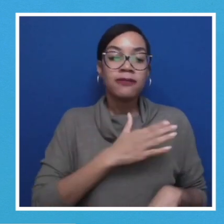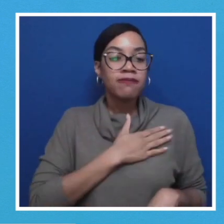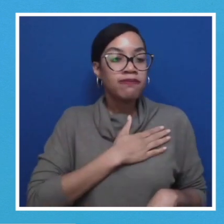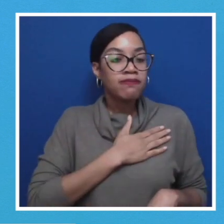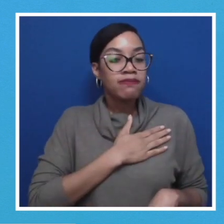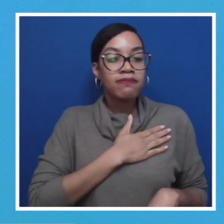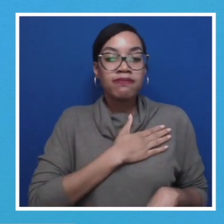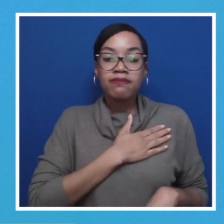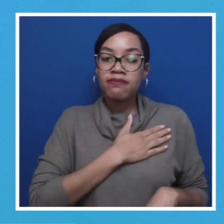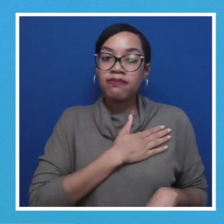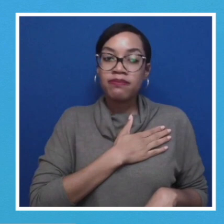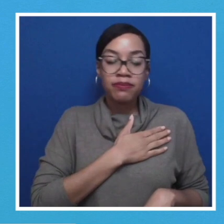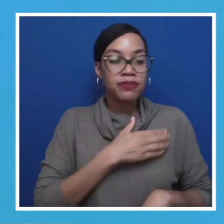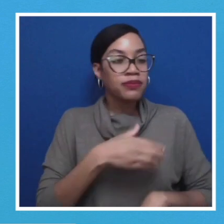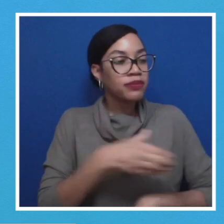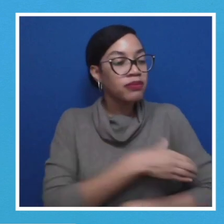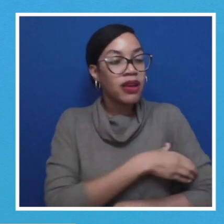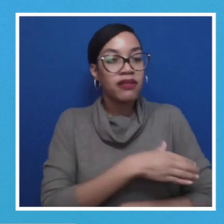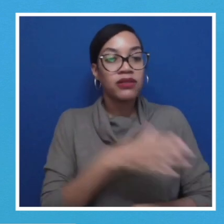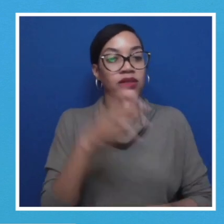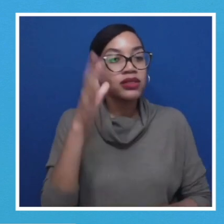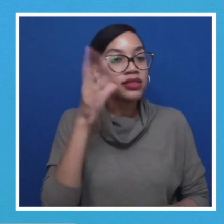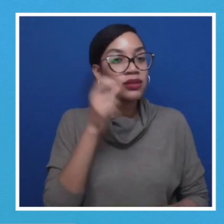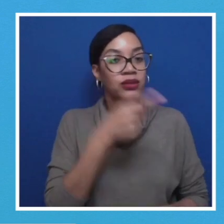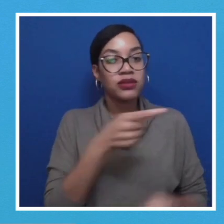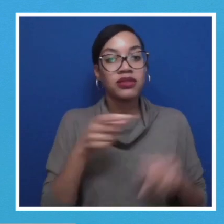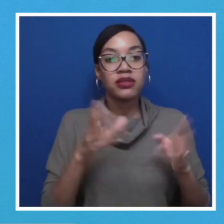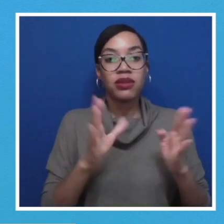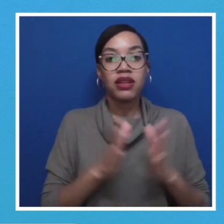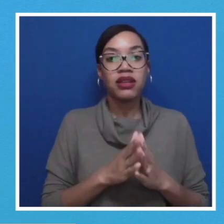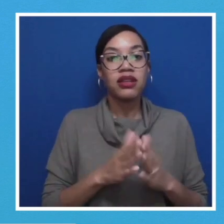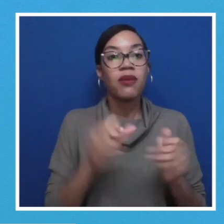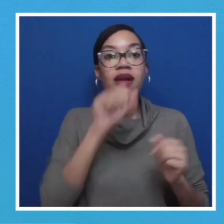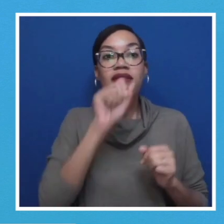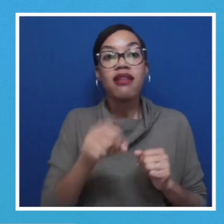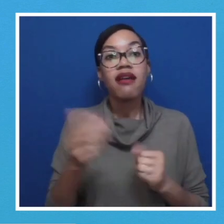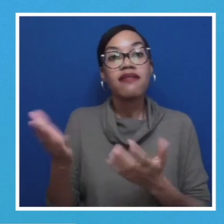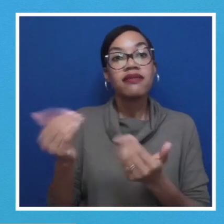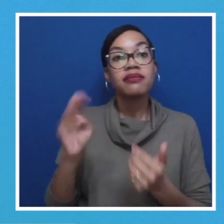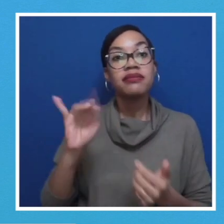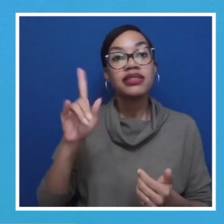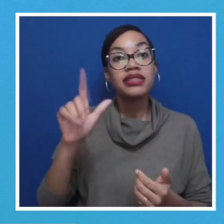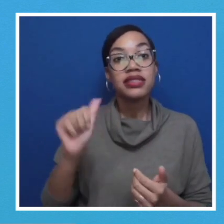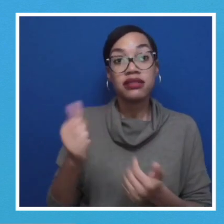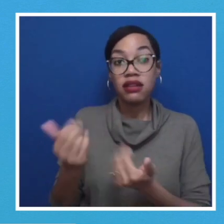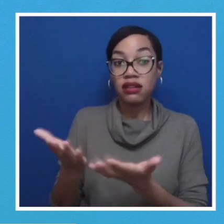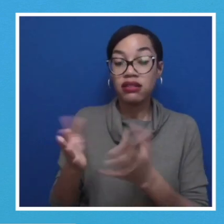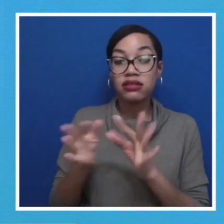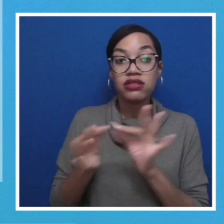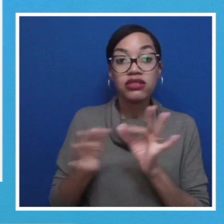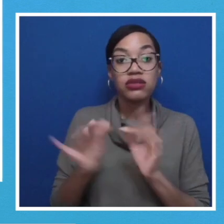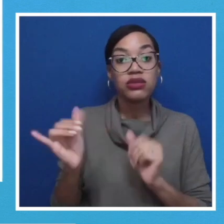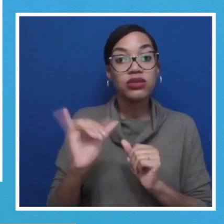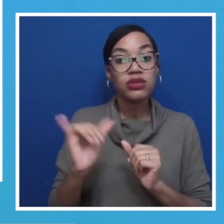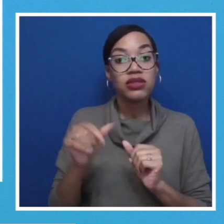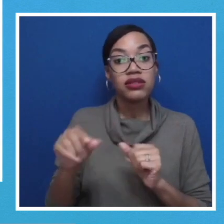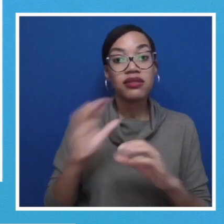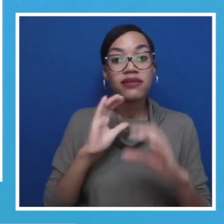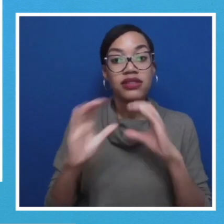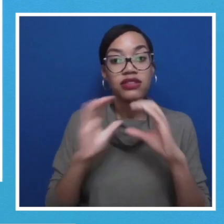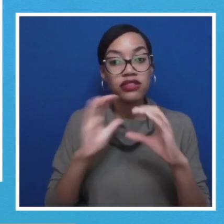to experience you in this way. I'd love to layer in Melina as a part of this conversation. Melina living